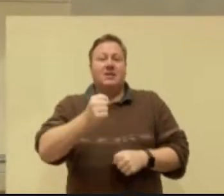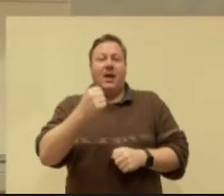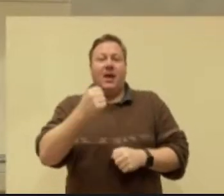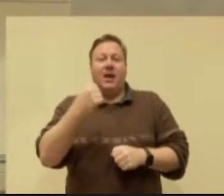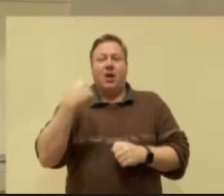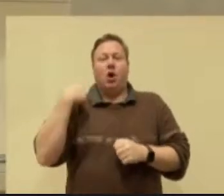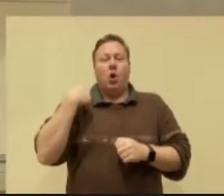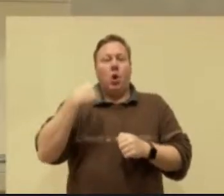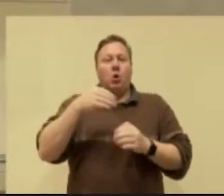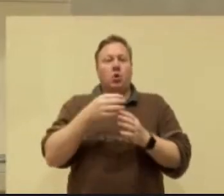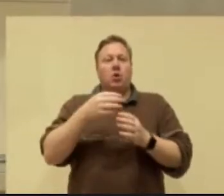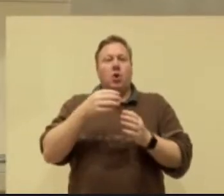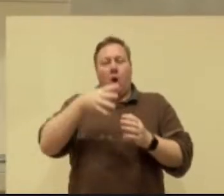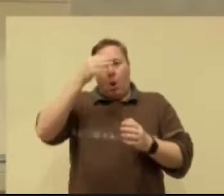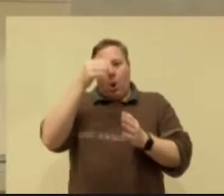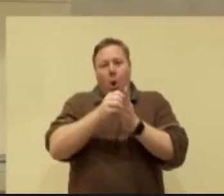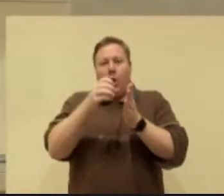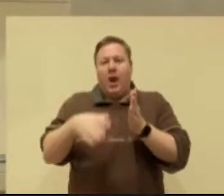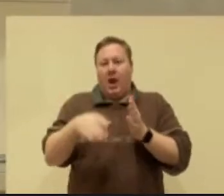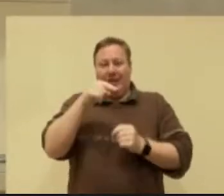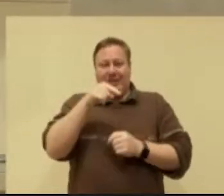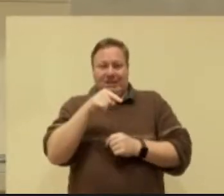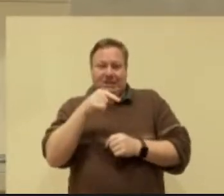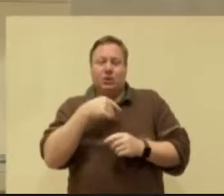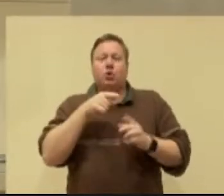funded by um